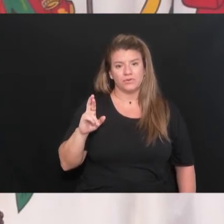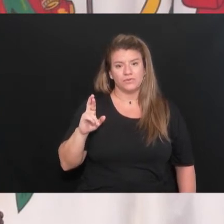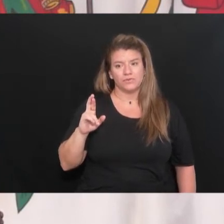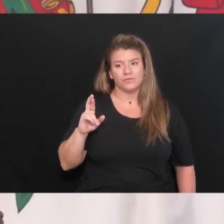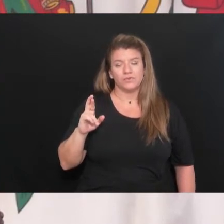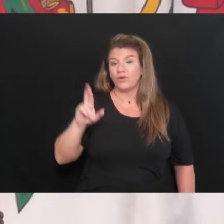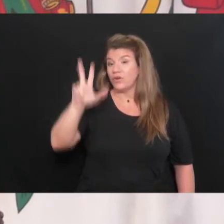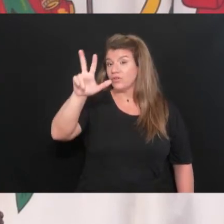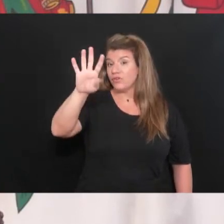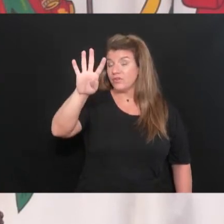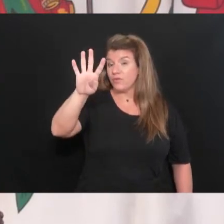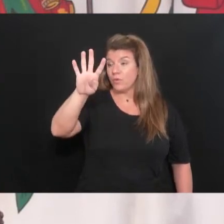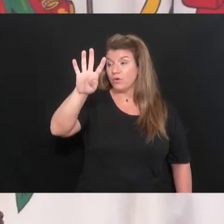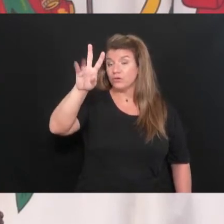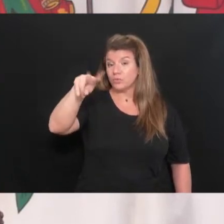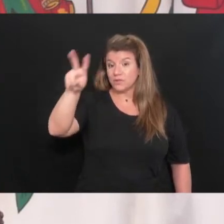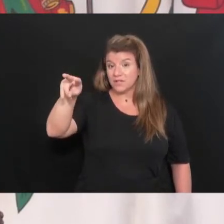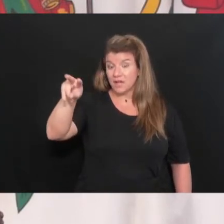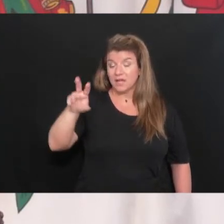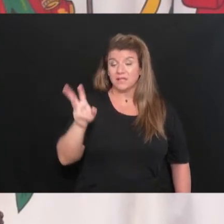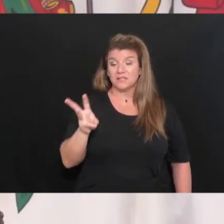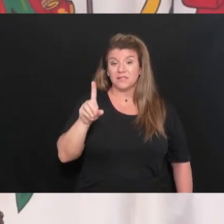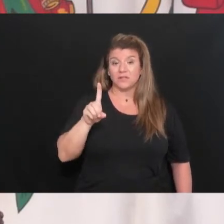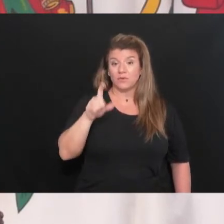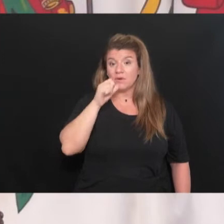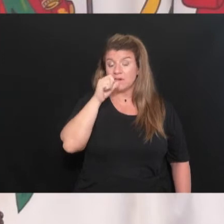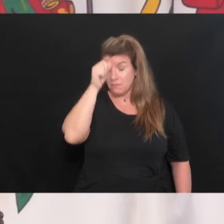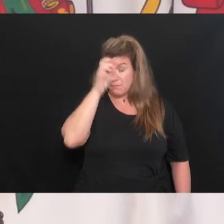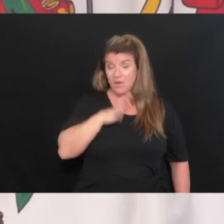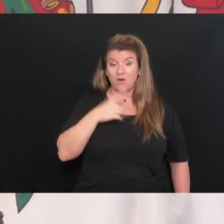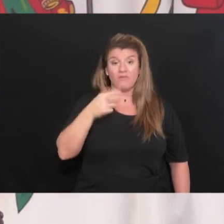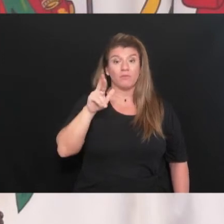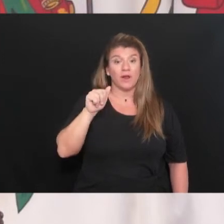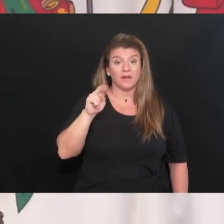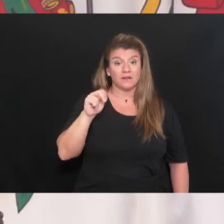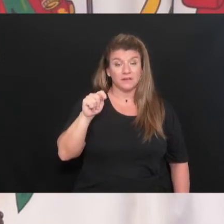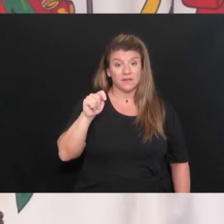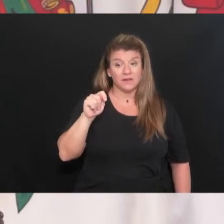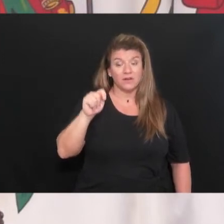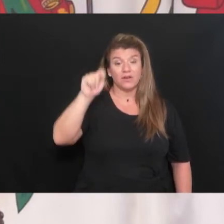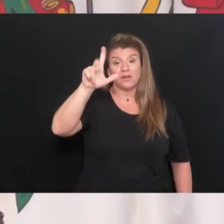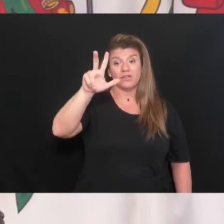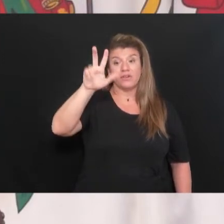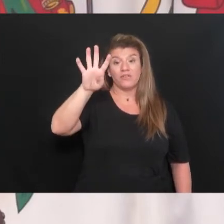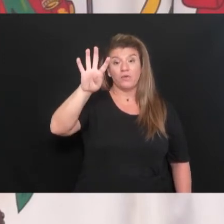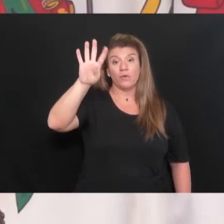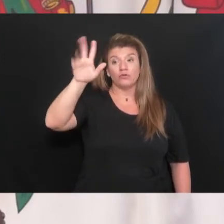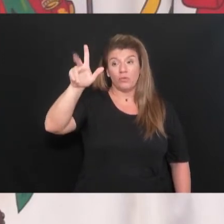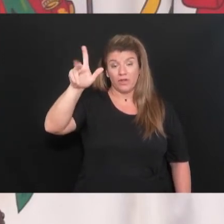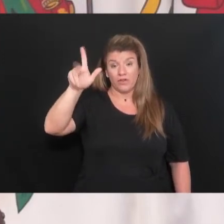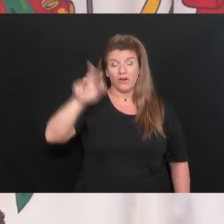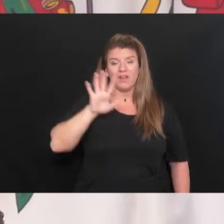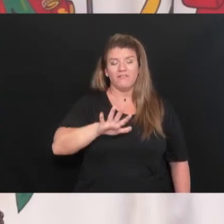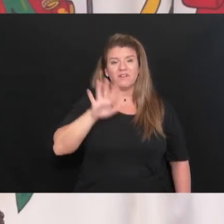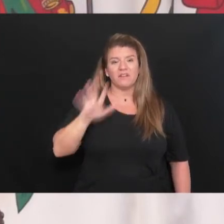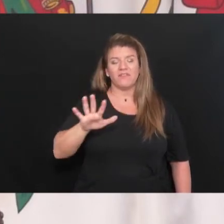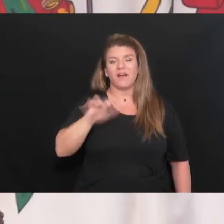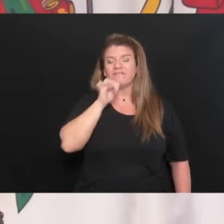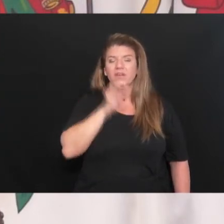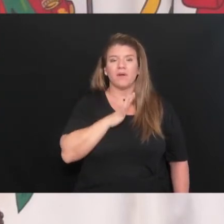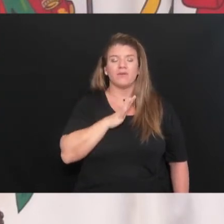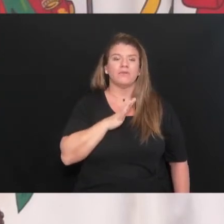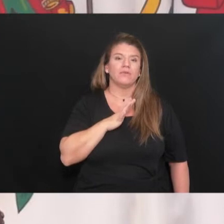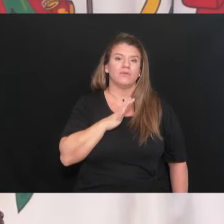The 3,422nd death, a 61-year-old male from Grant County. The 3,423rd death, a 55-year-old